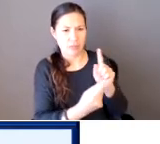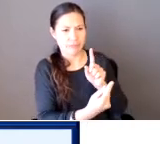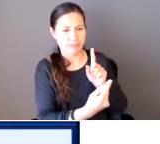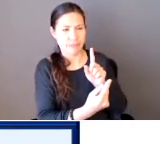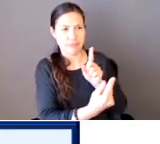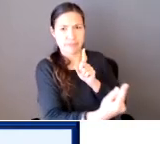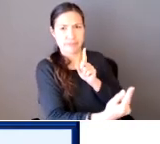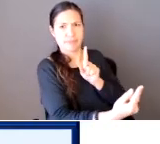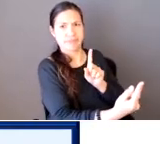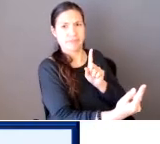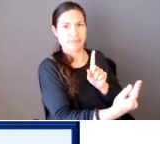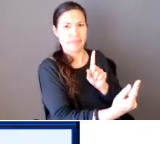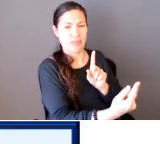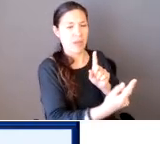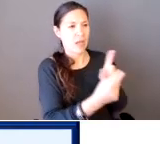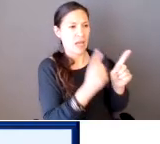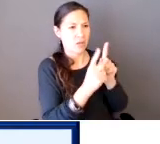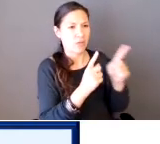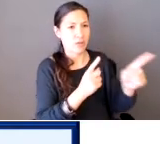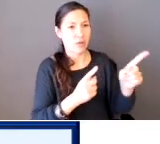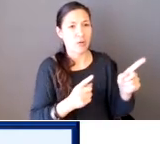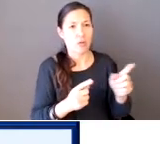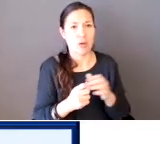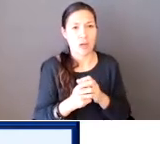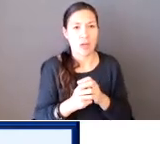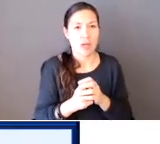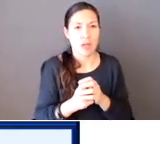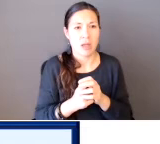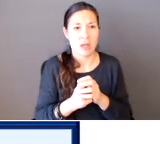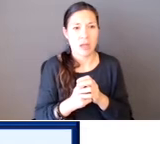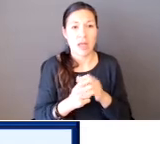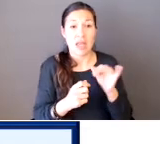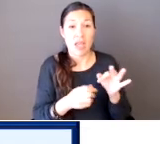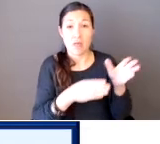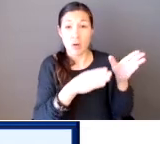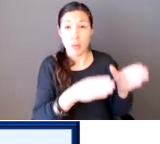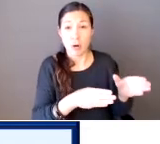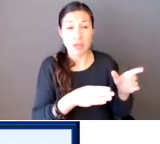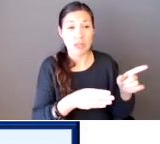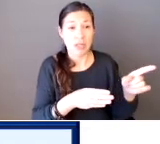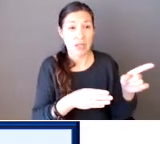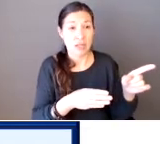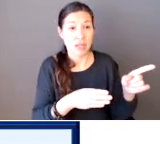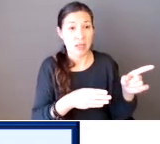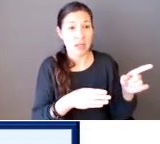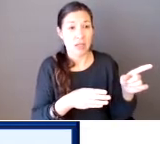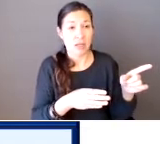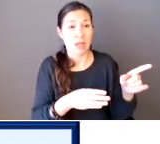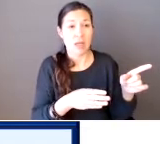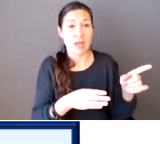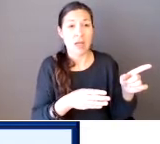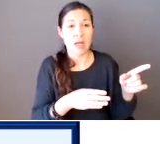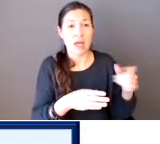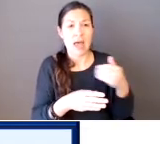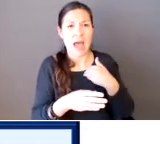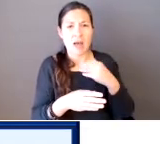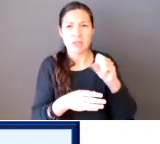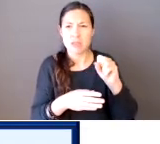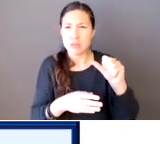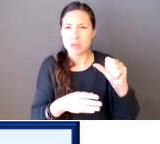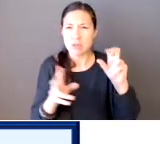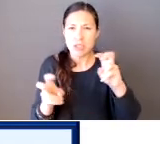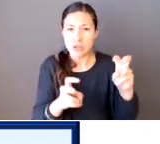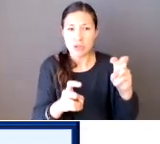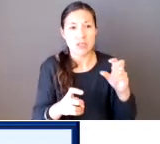elder at risk? You don't want to call somebody who has substance abuse issues, talk to them on the phone, and then hang up and they're alone with the elder. So there's always been a kind of